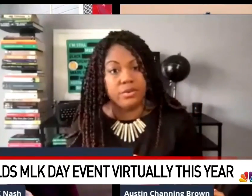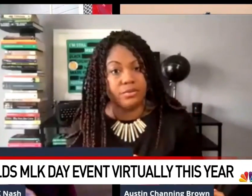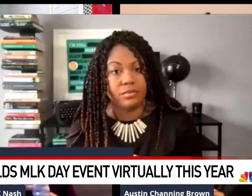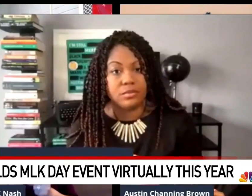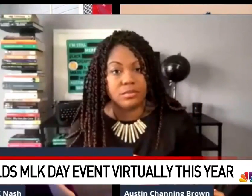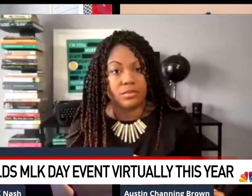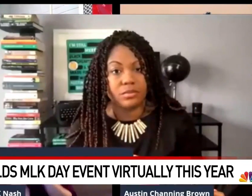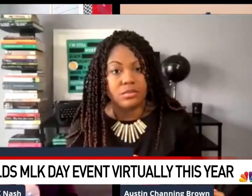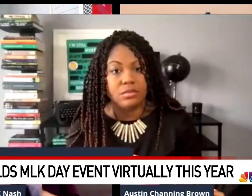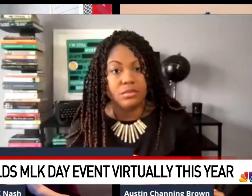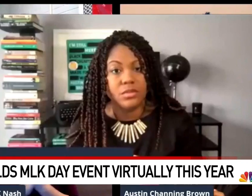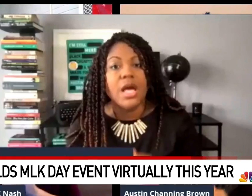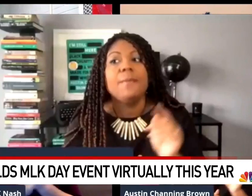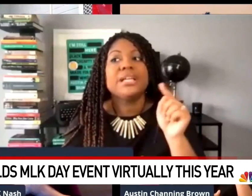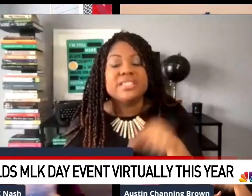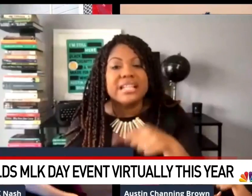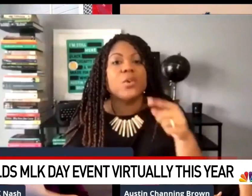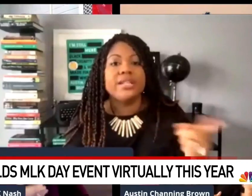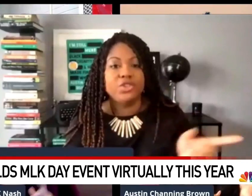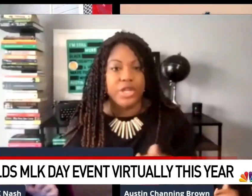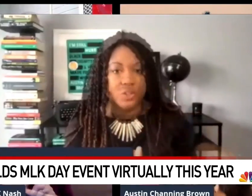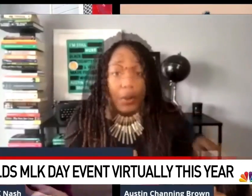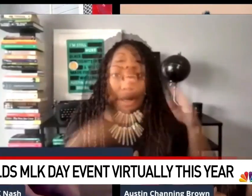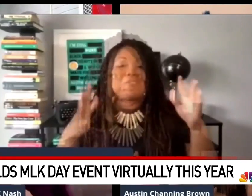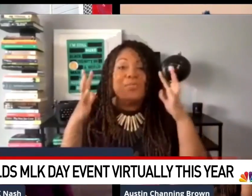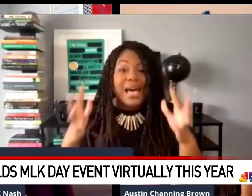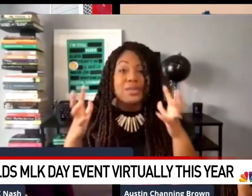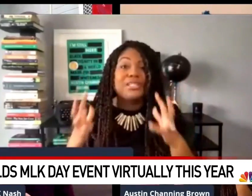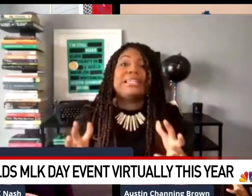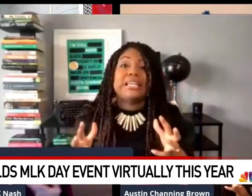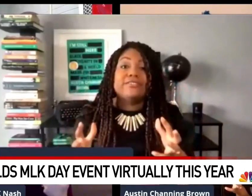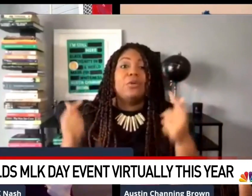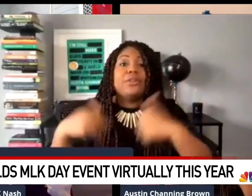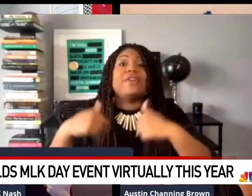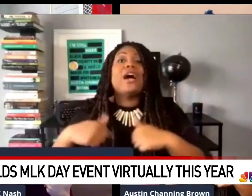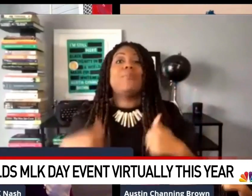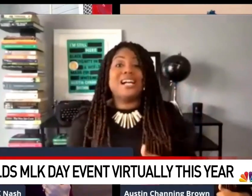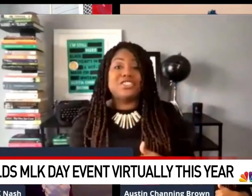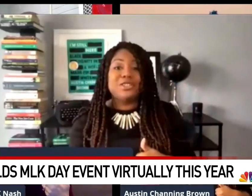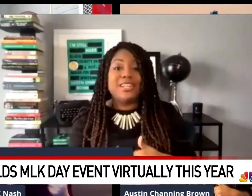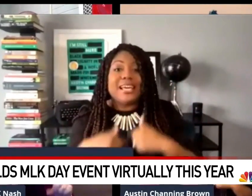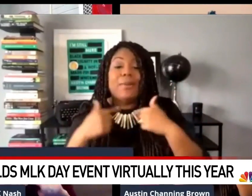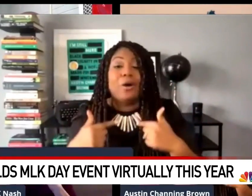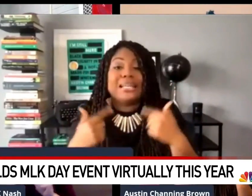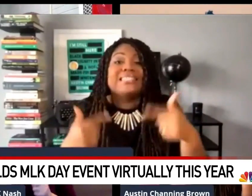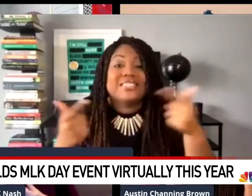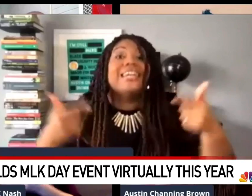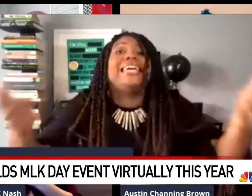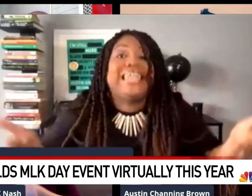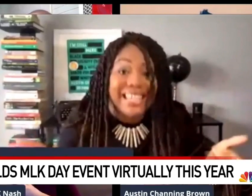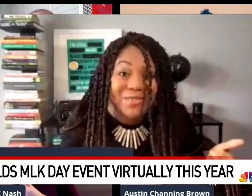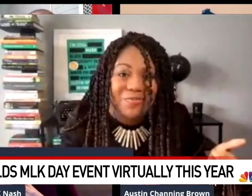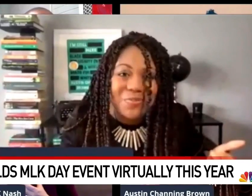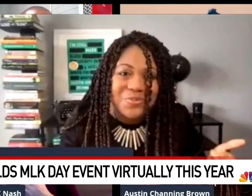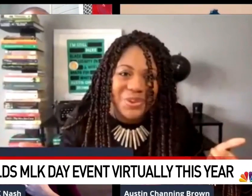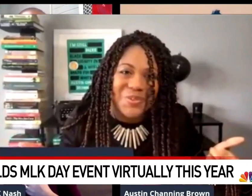about? Because that's where I need you to get to work. But everybody believes that what they are passionate about is the